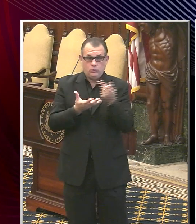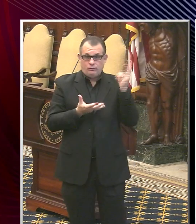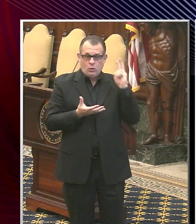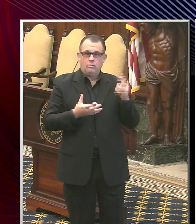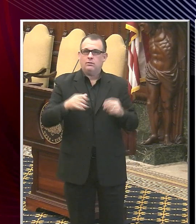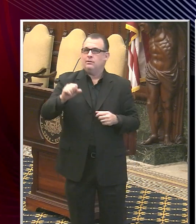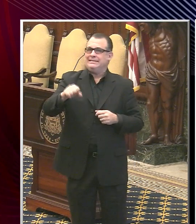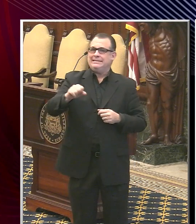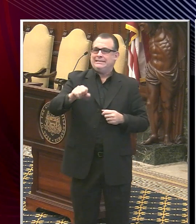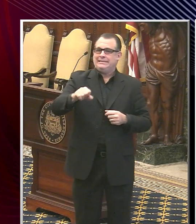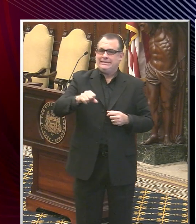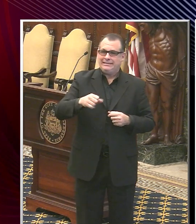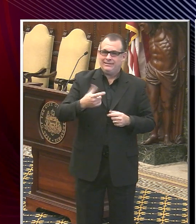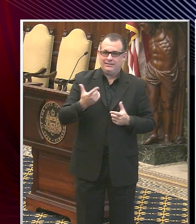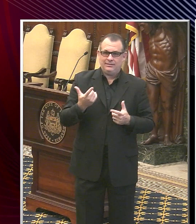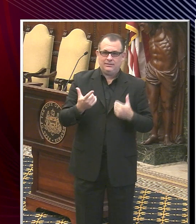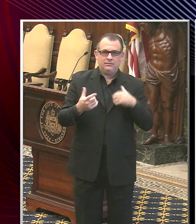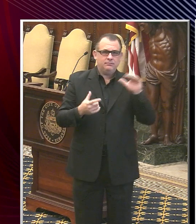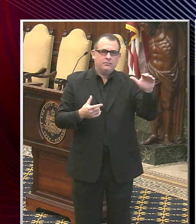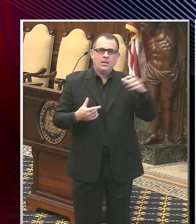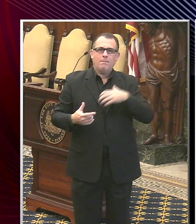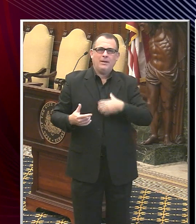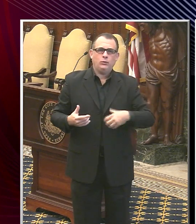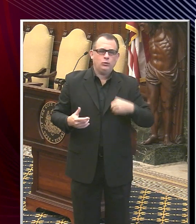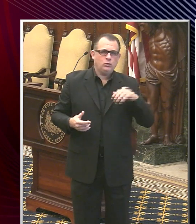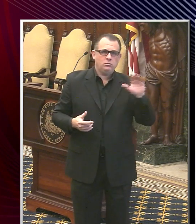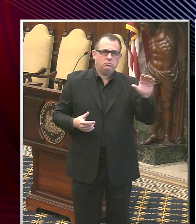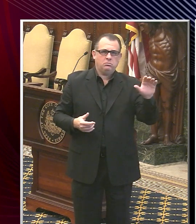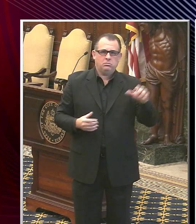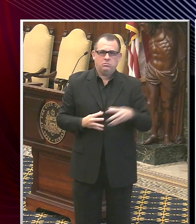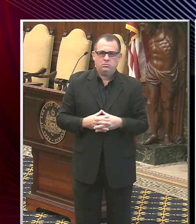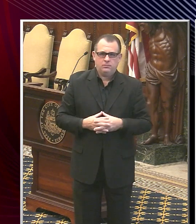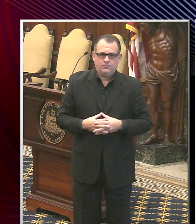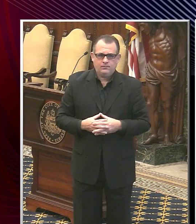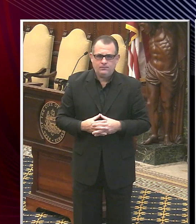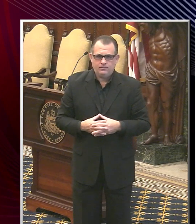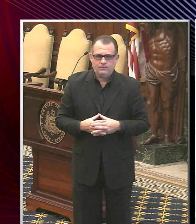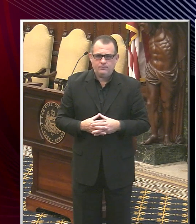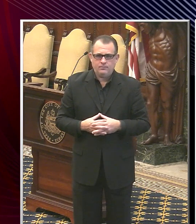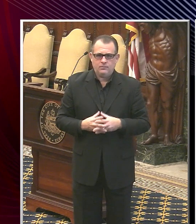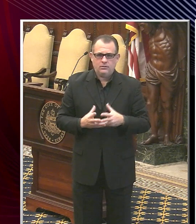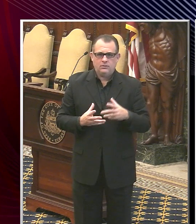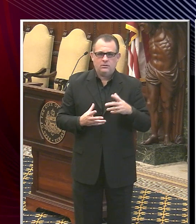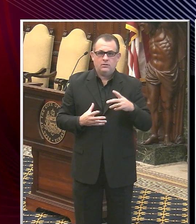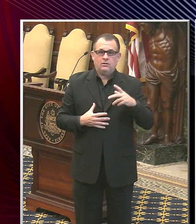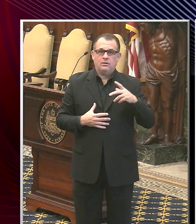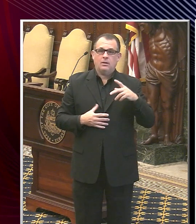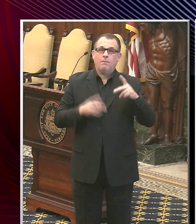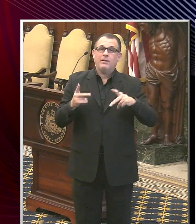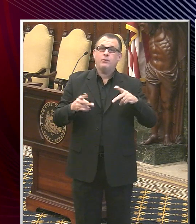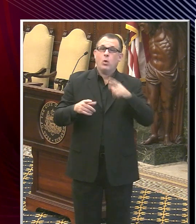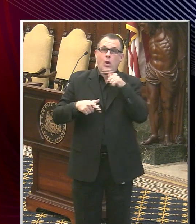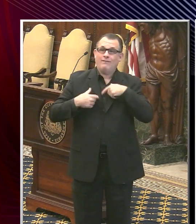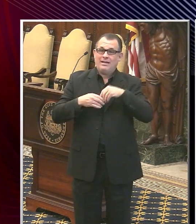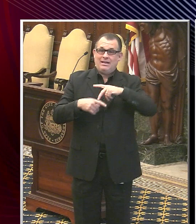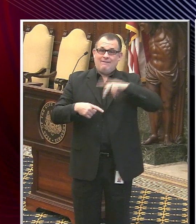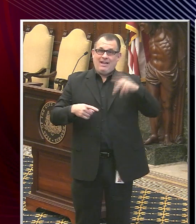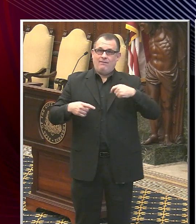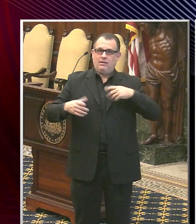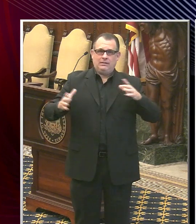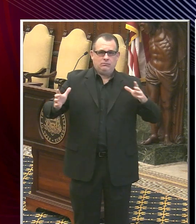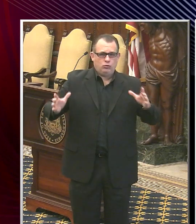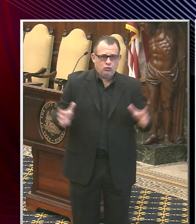question from Mayor. What would you request of Philadelphia citizens to help push along? We know that